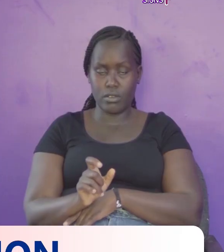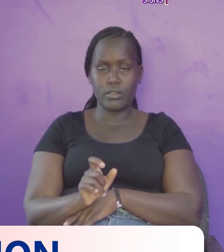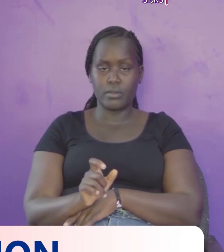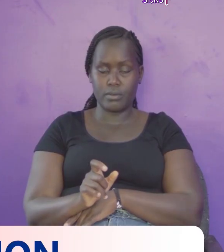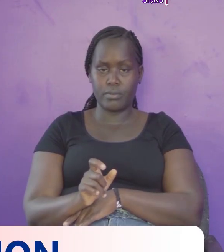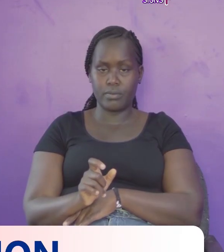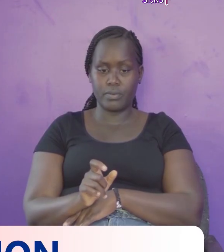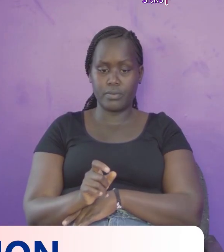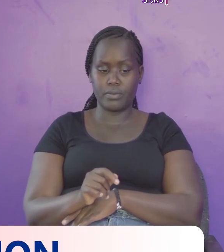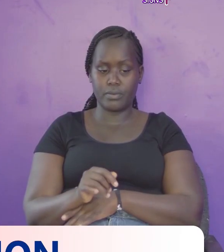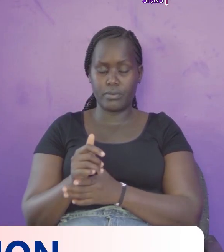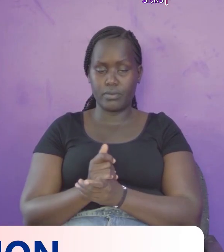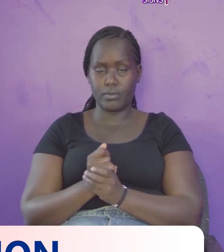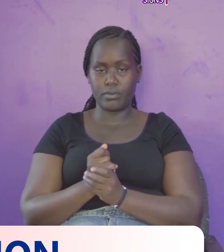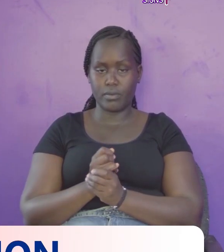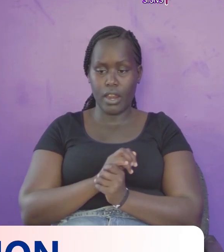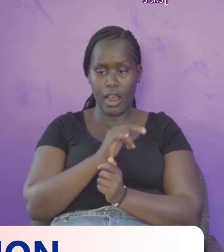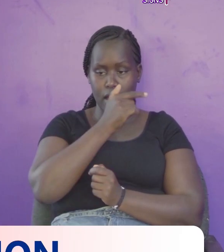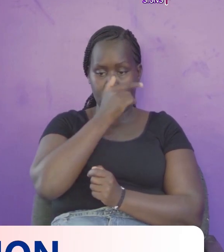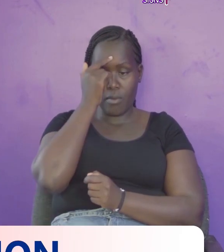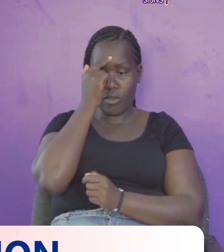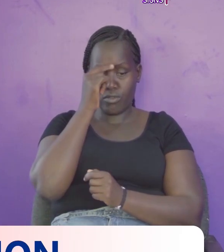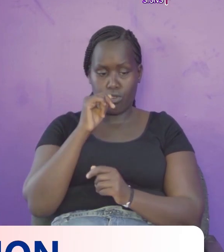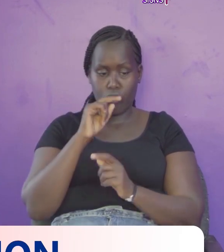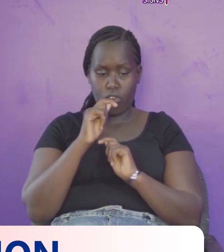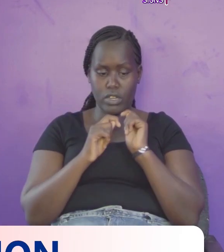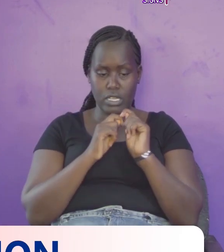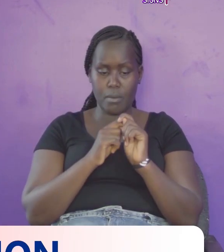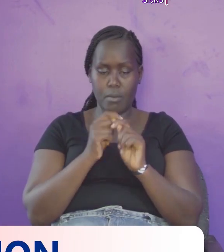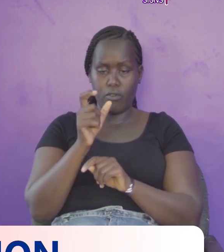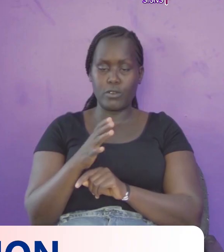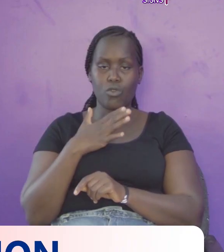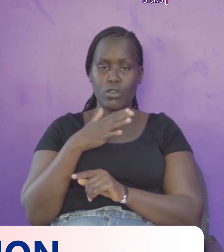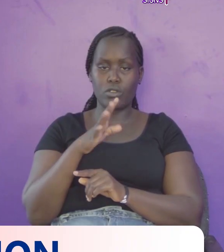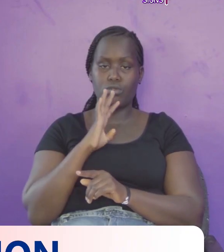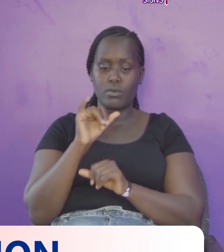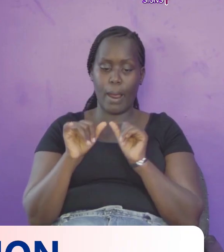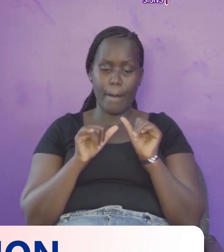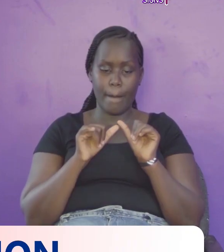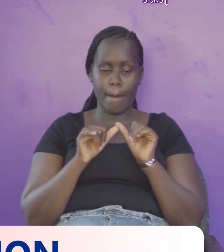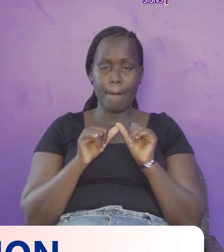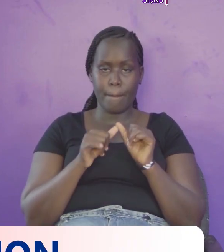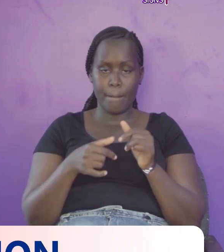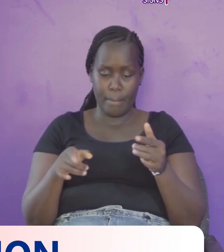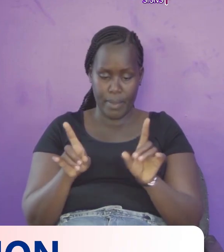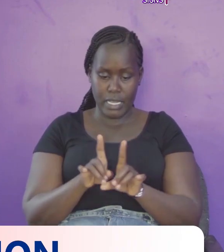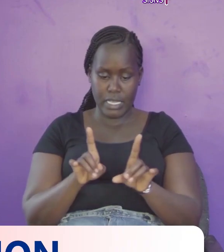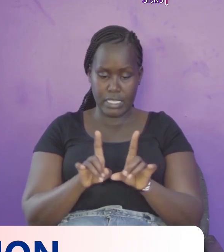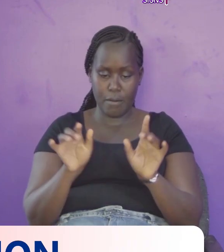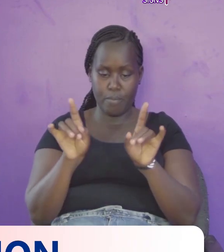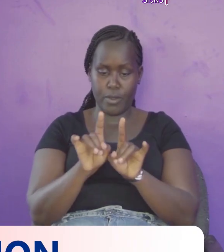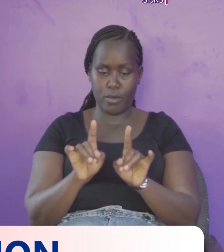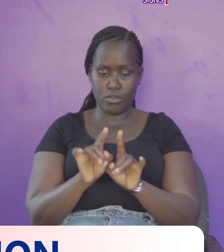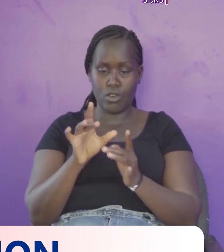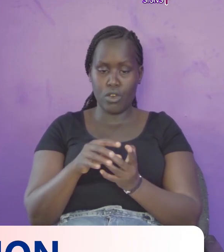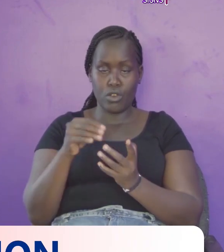misfit Yeah. because of the kind of a person we want to talk about, Yeah. is the same way I'll also choose to